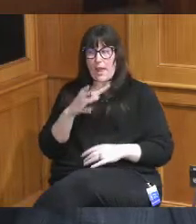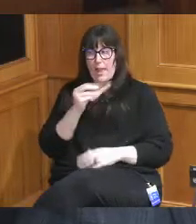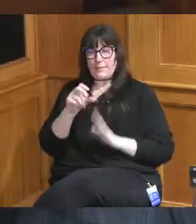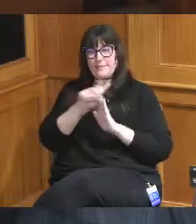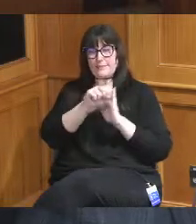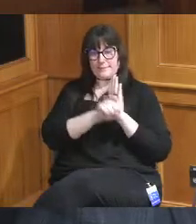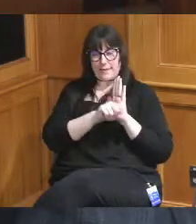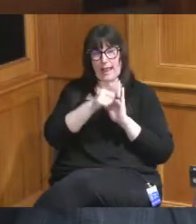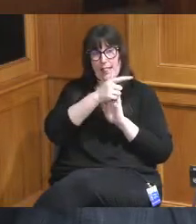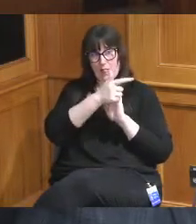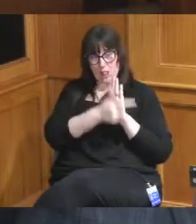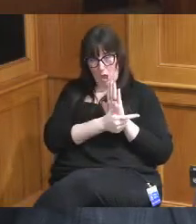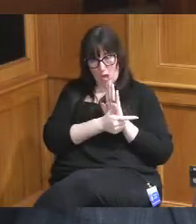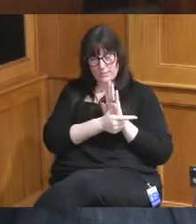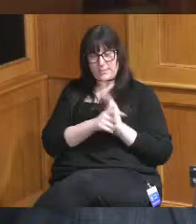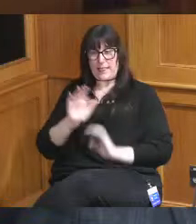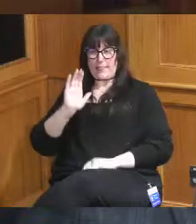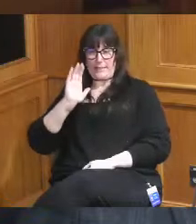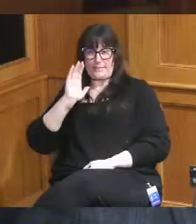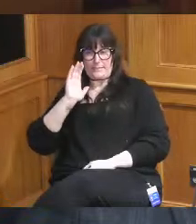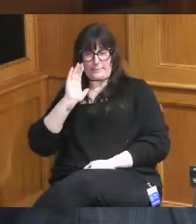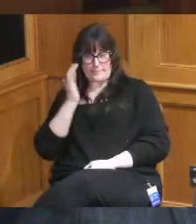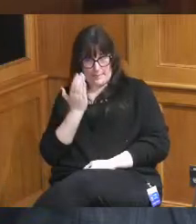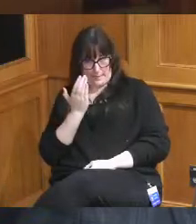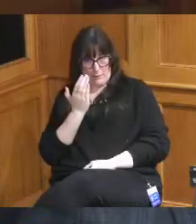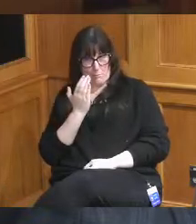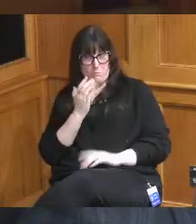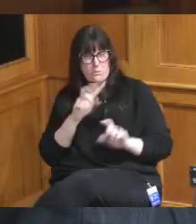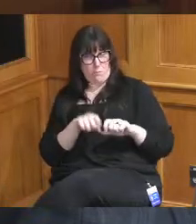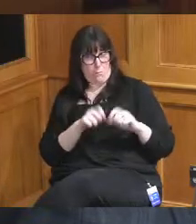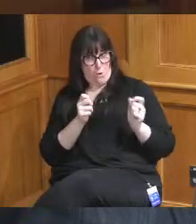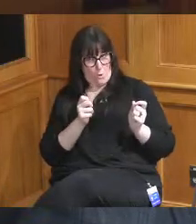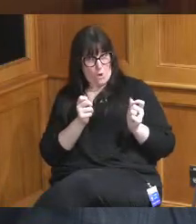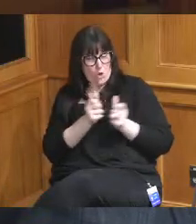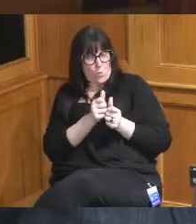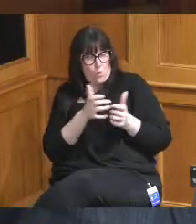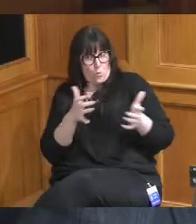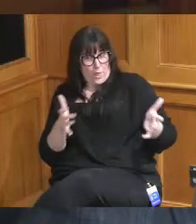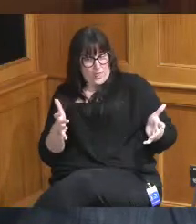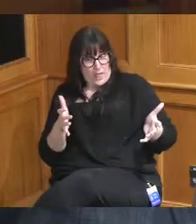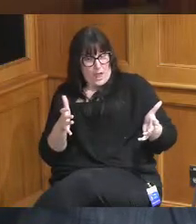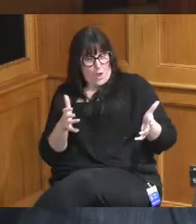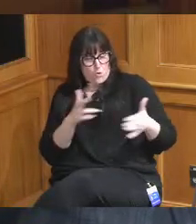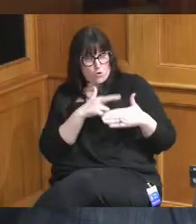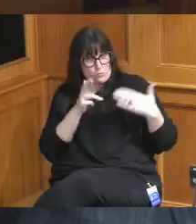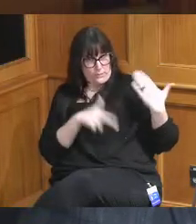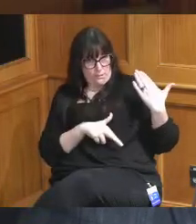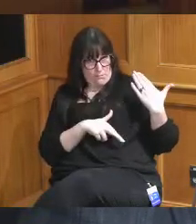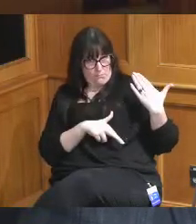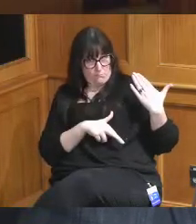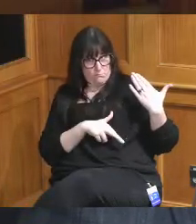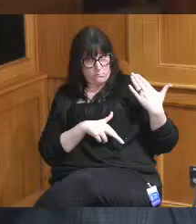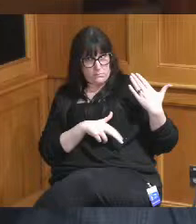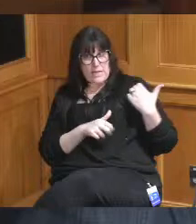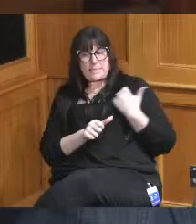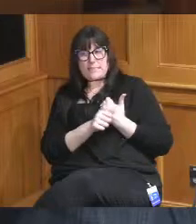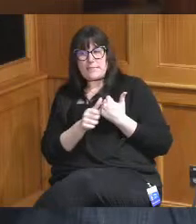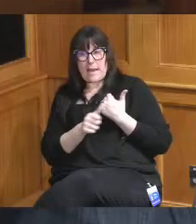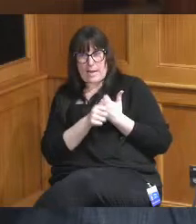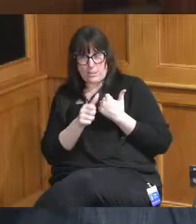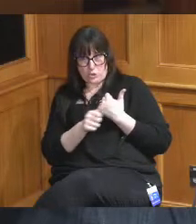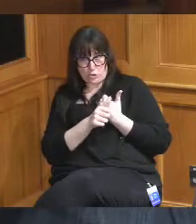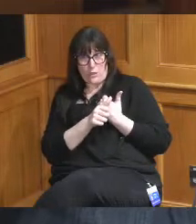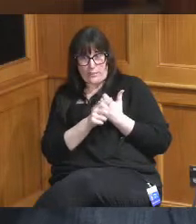that appeared to have been violated without any consequences. This is dangerous and